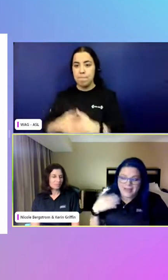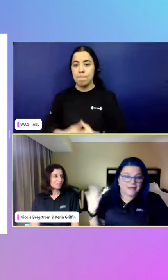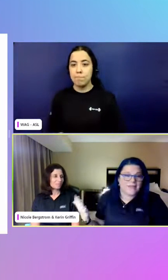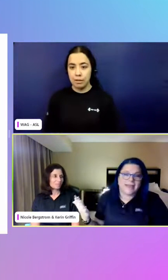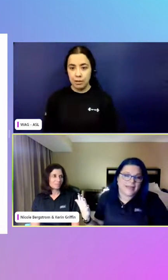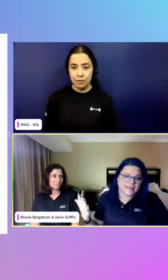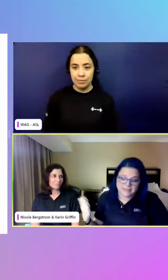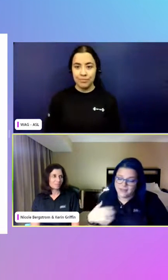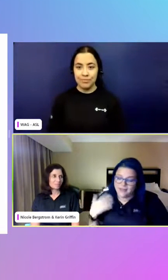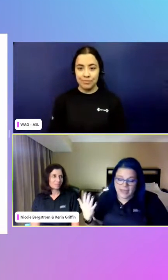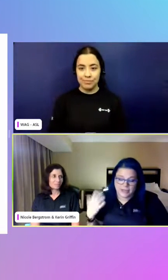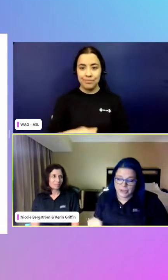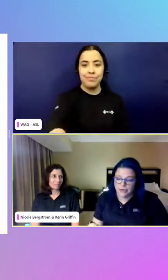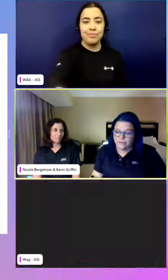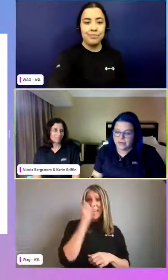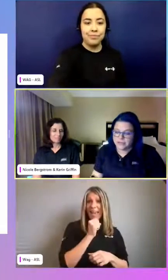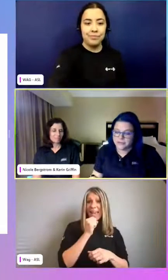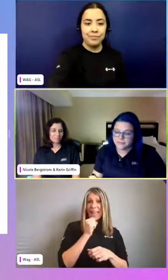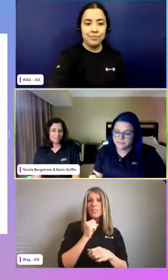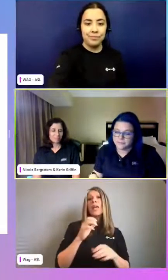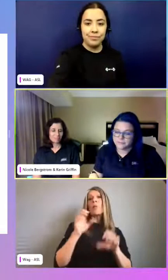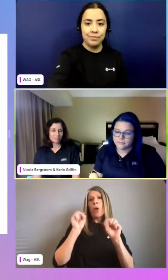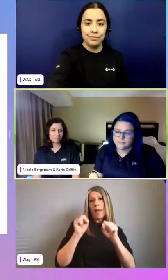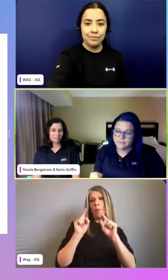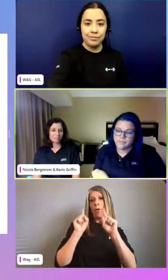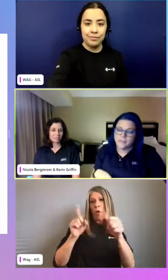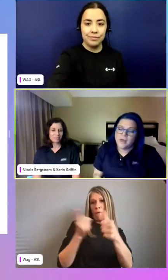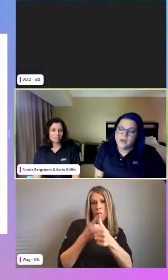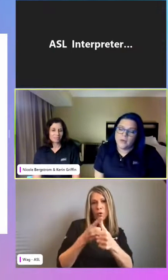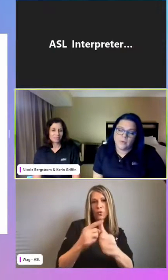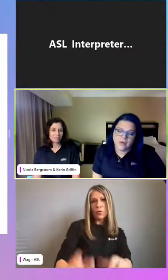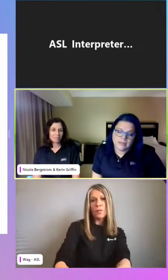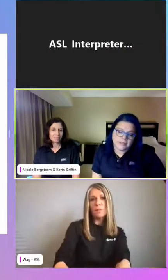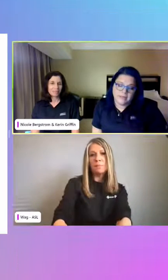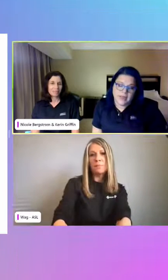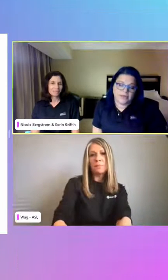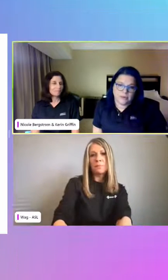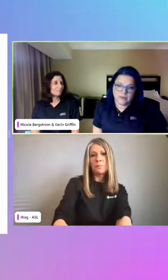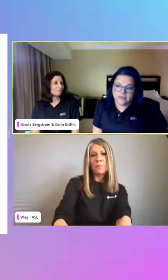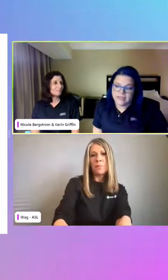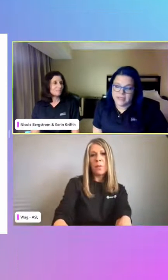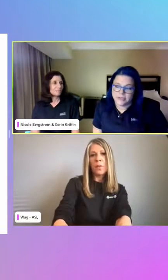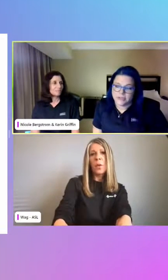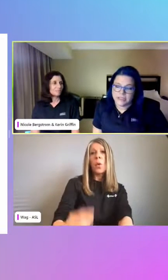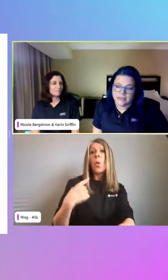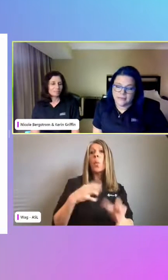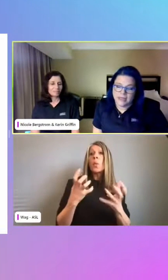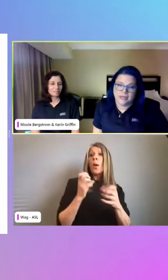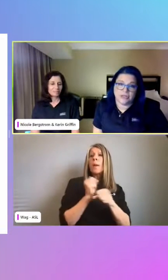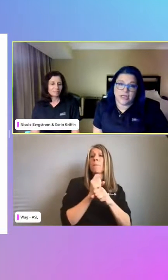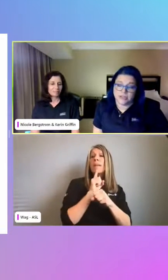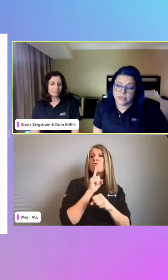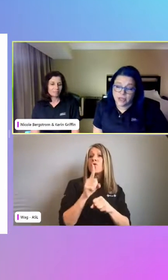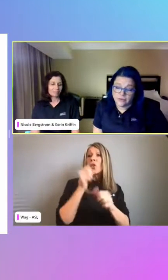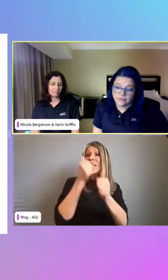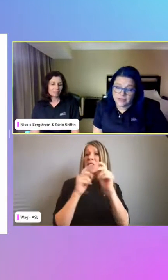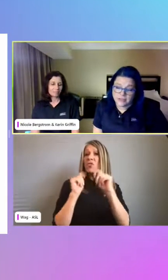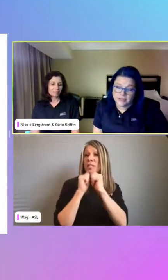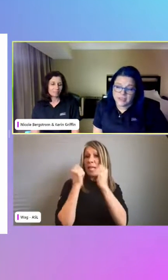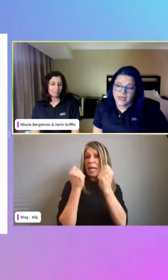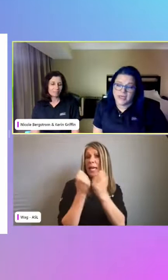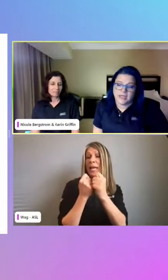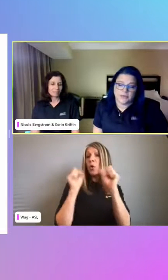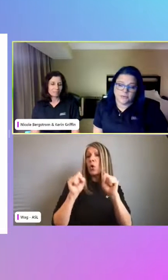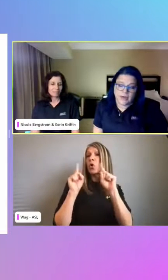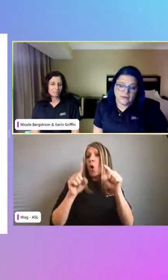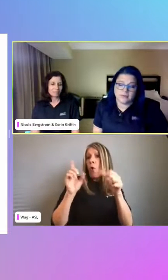time, and if they guessed, they got to go first. We wanted to make sure that each team had a chance to go